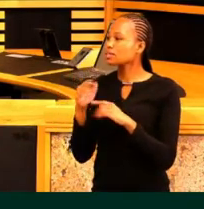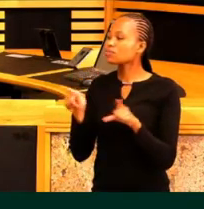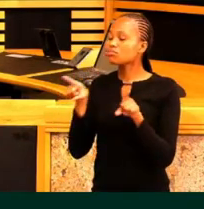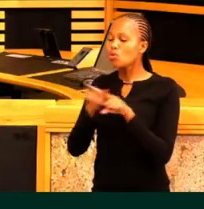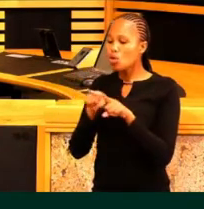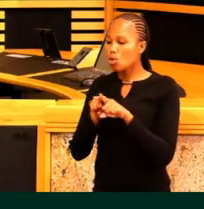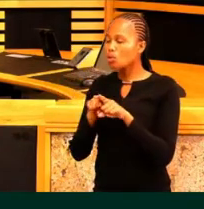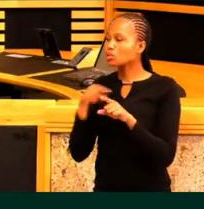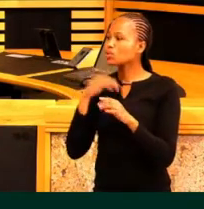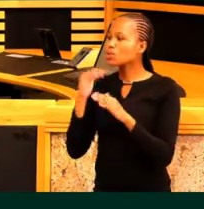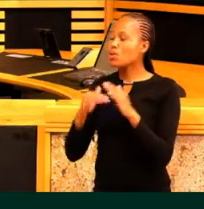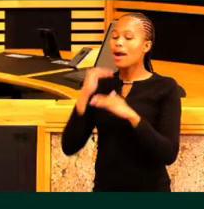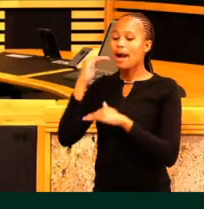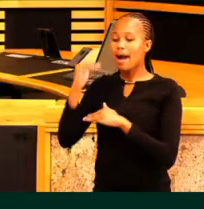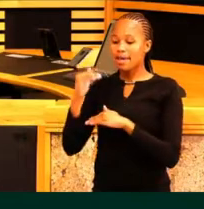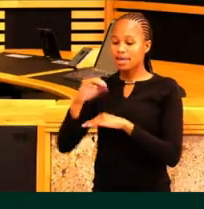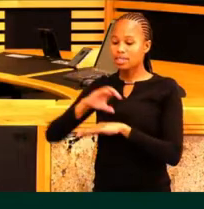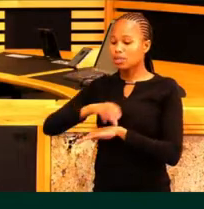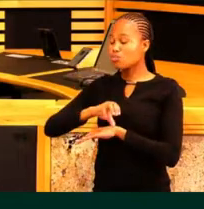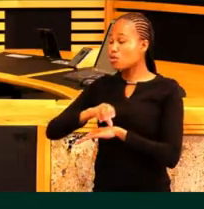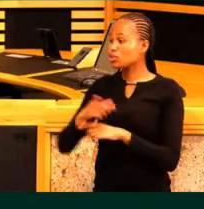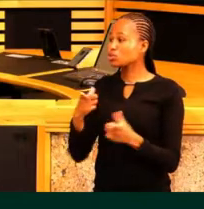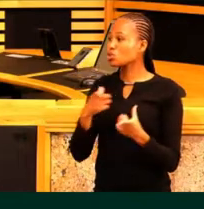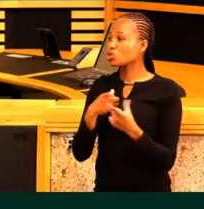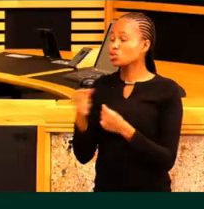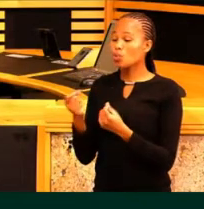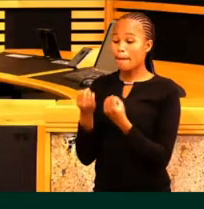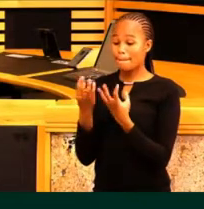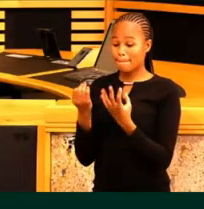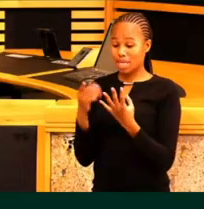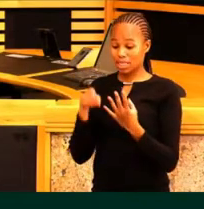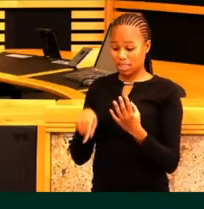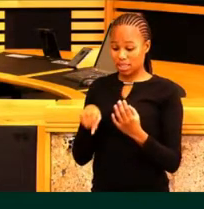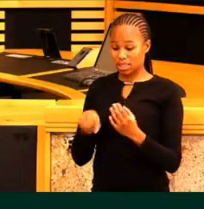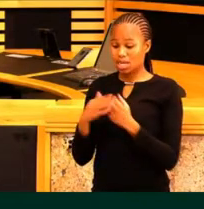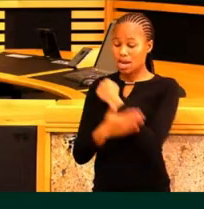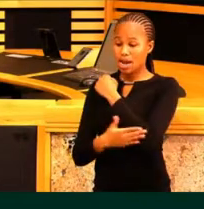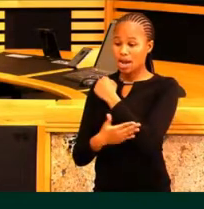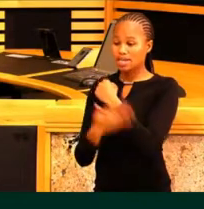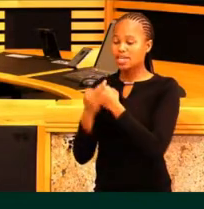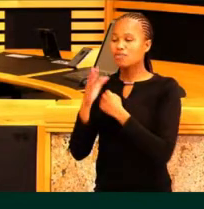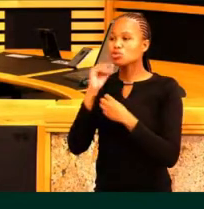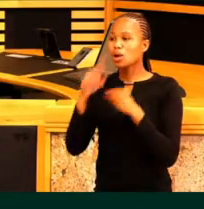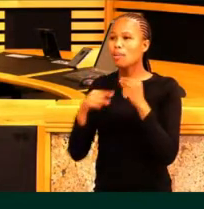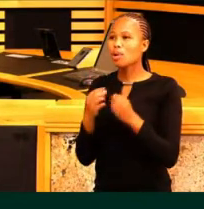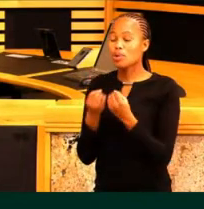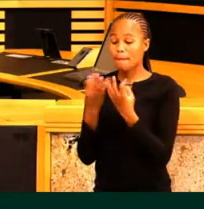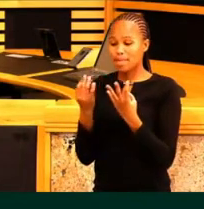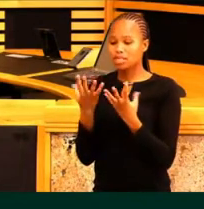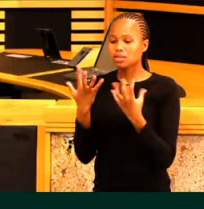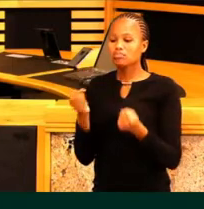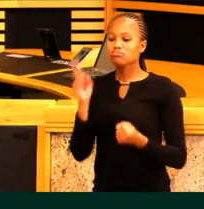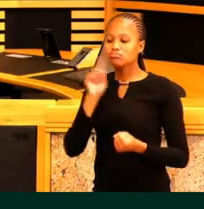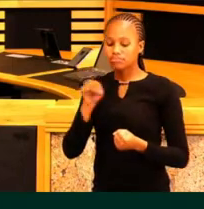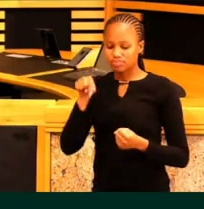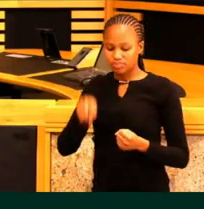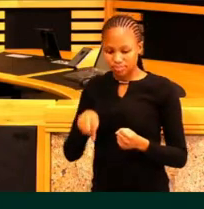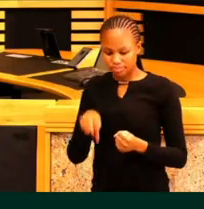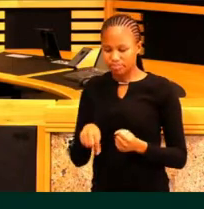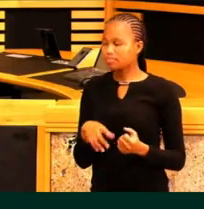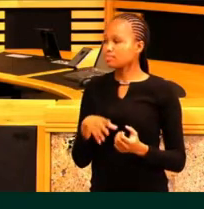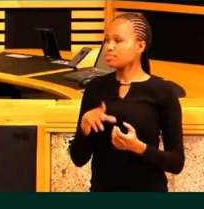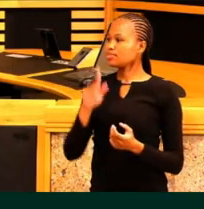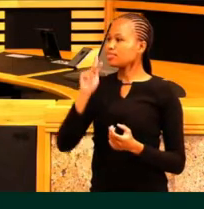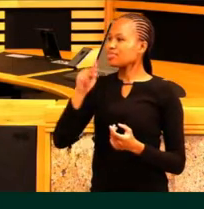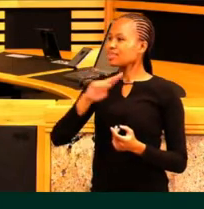are also the highest Province doing mathematics pure in the country if you talk about mathematics you get it here physical science you get it